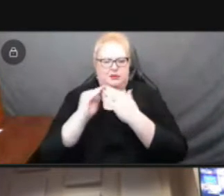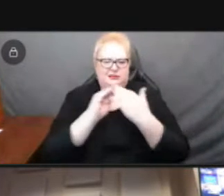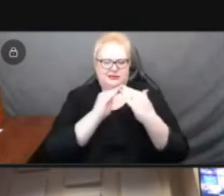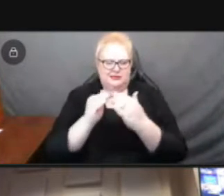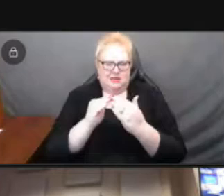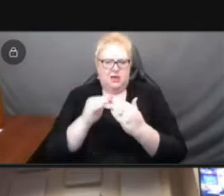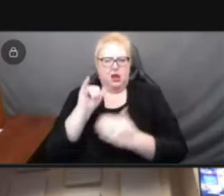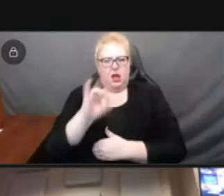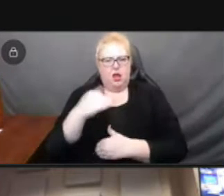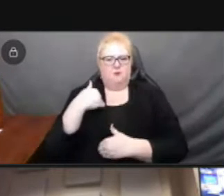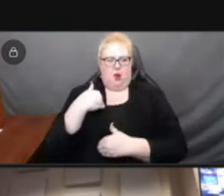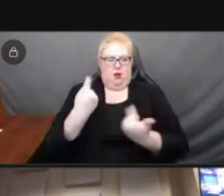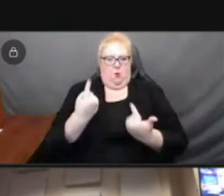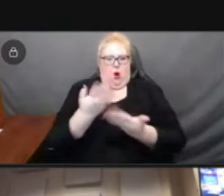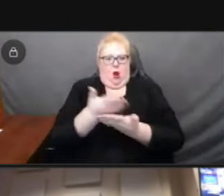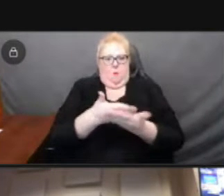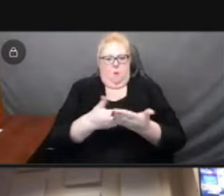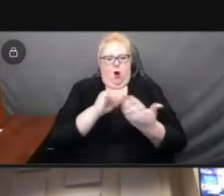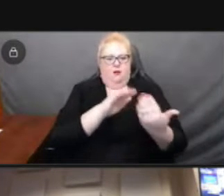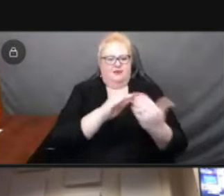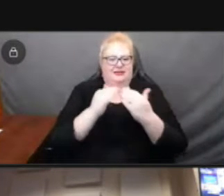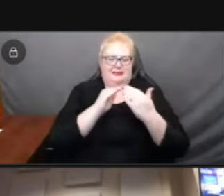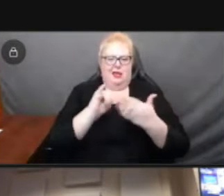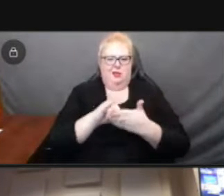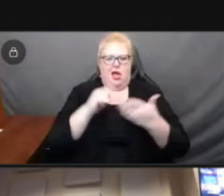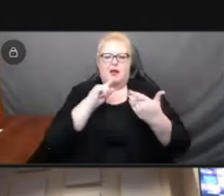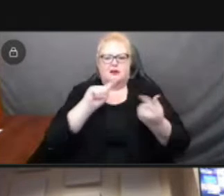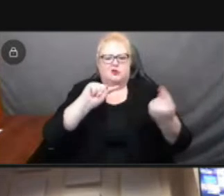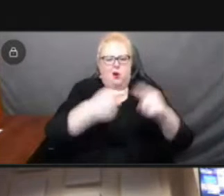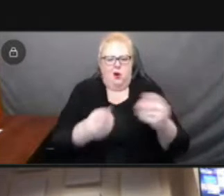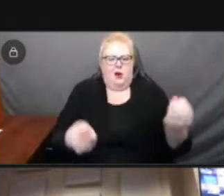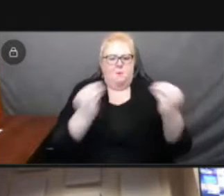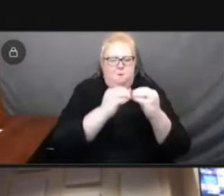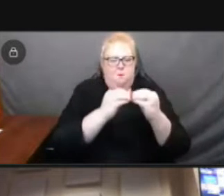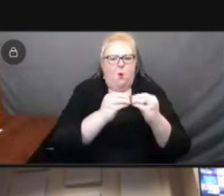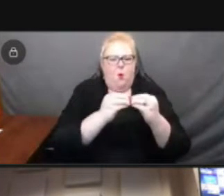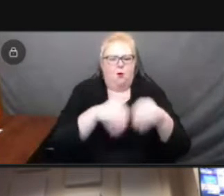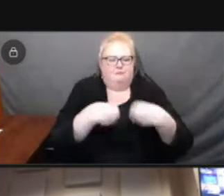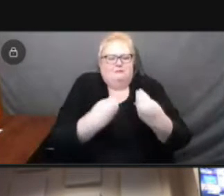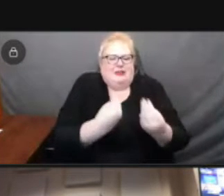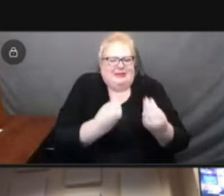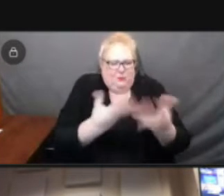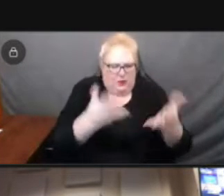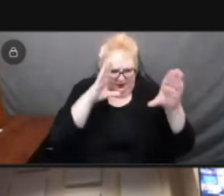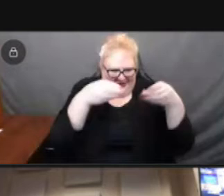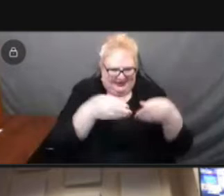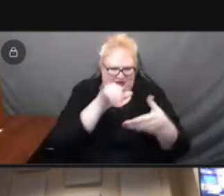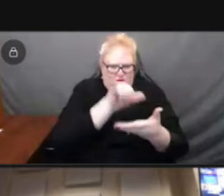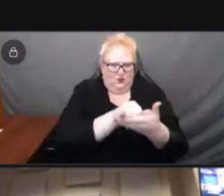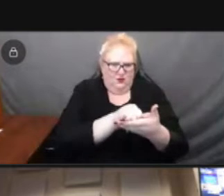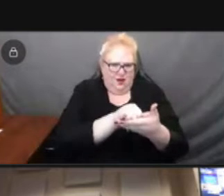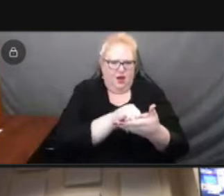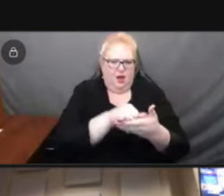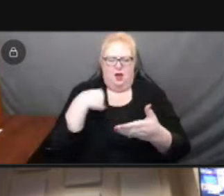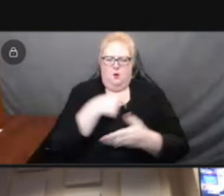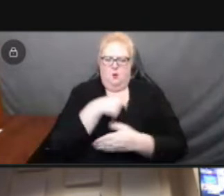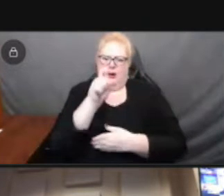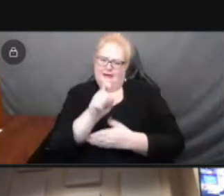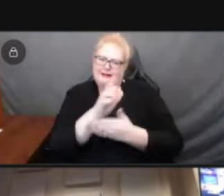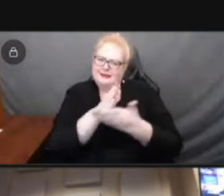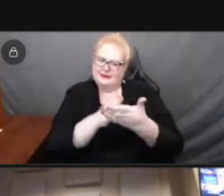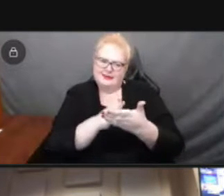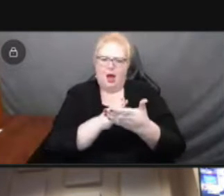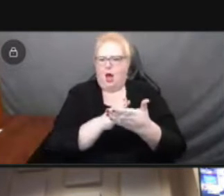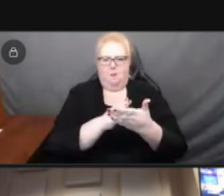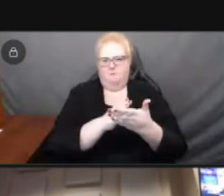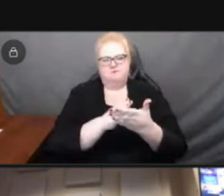to the number one issue, public safety, which we can't police our way out of. So I don't